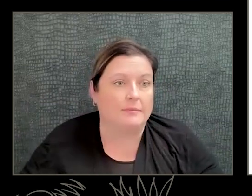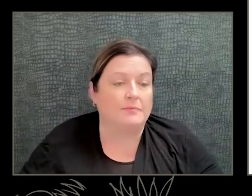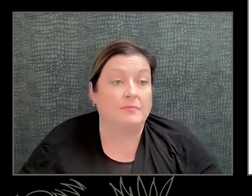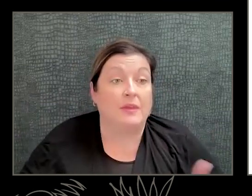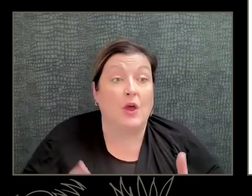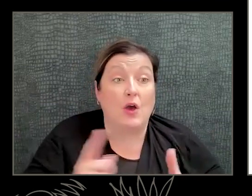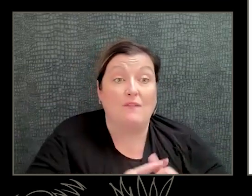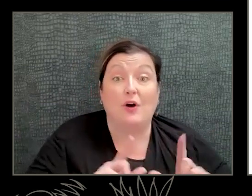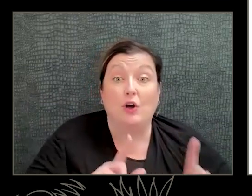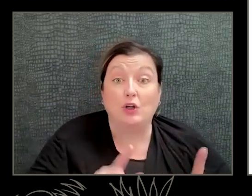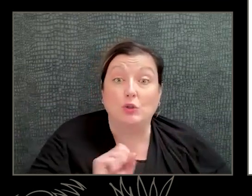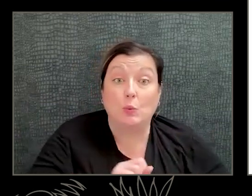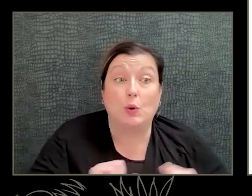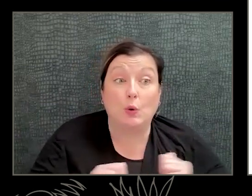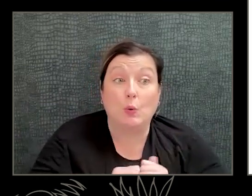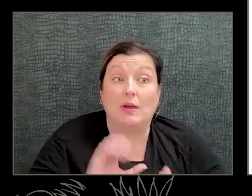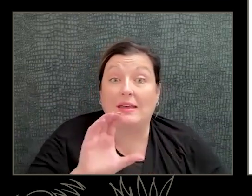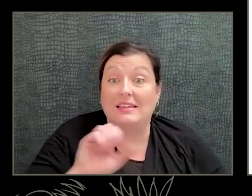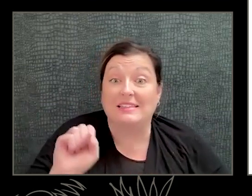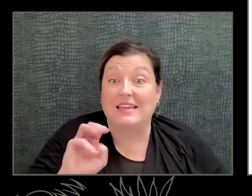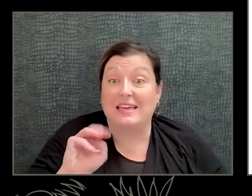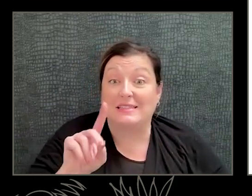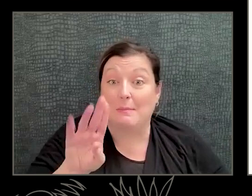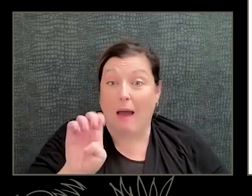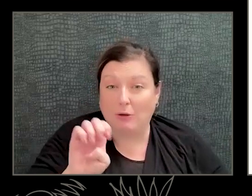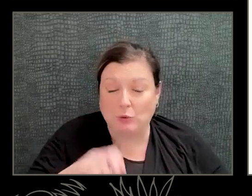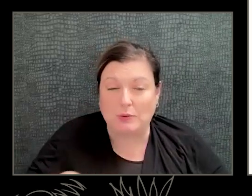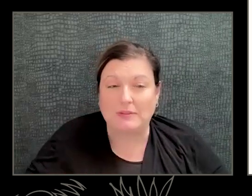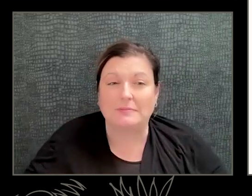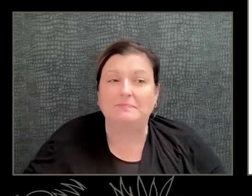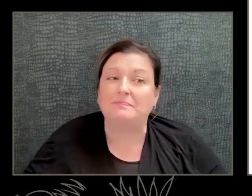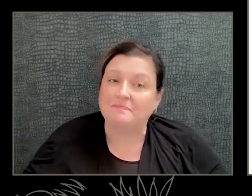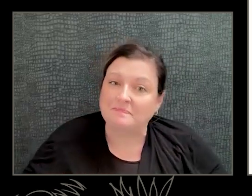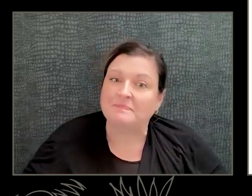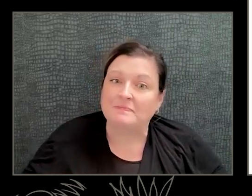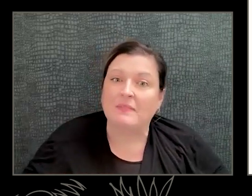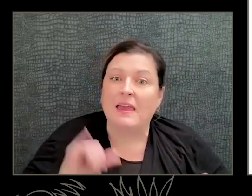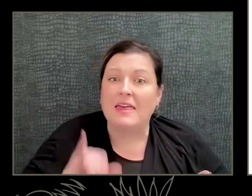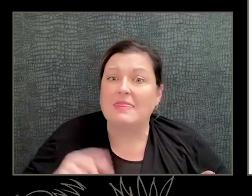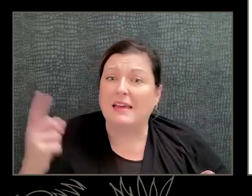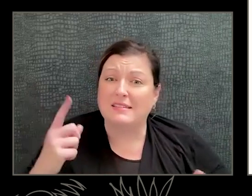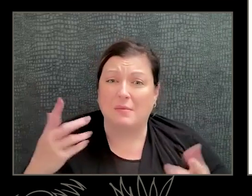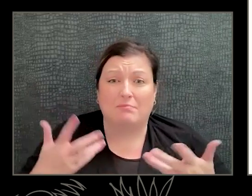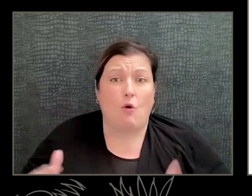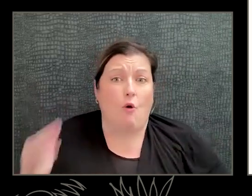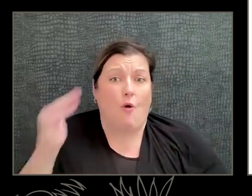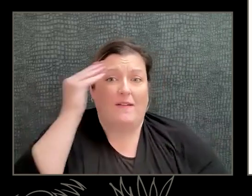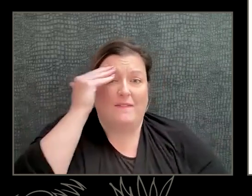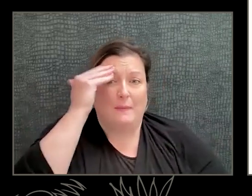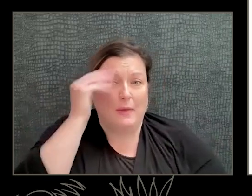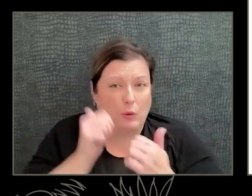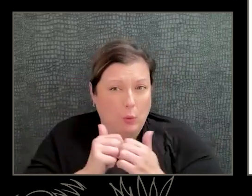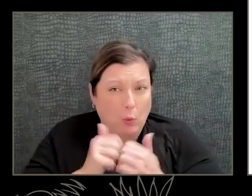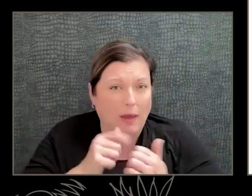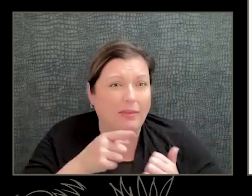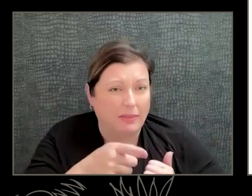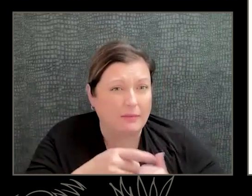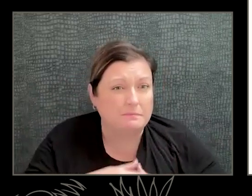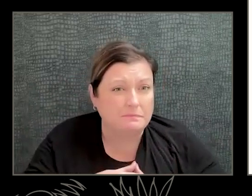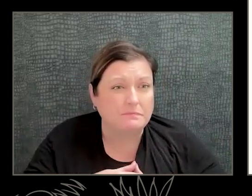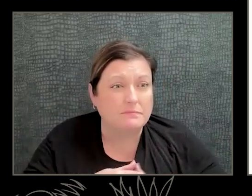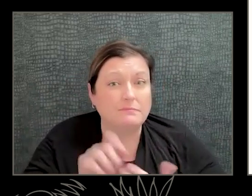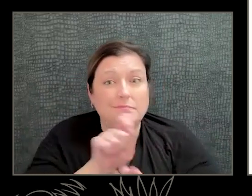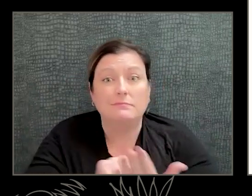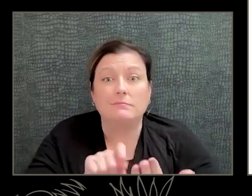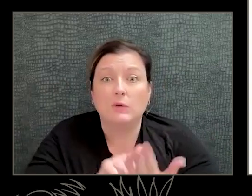first one that we're going to work with is CSS Modules. Now again, CSS Modules are something that we're already familiar with. It's basically